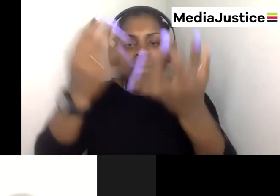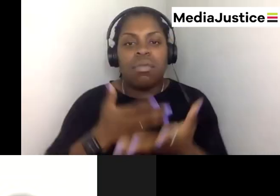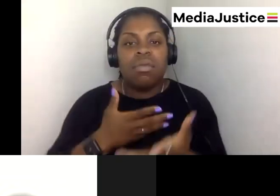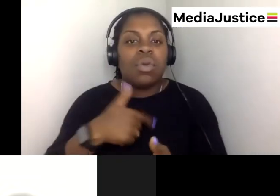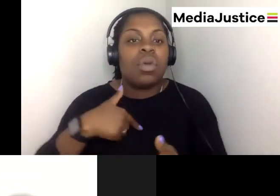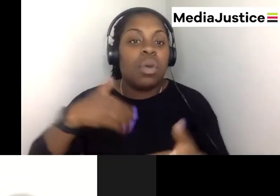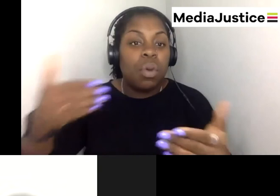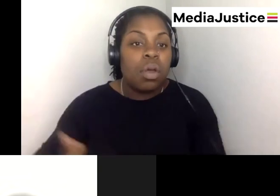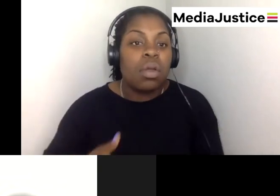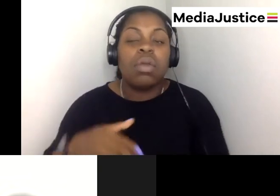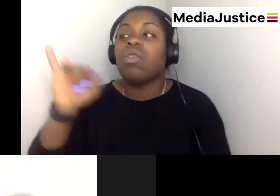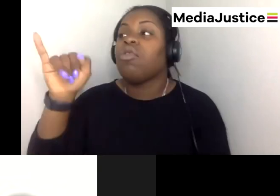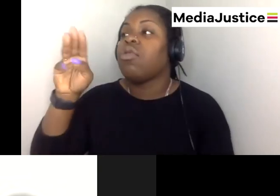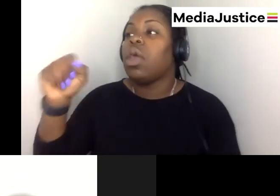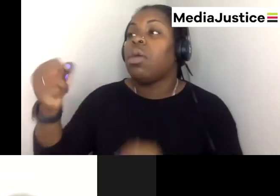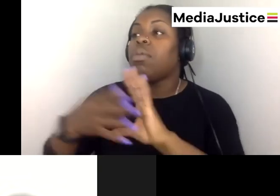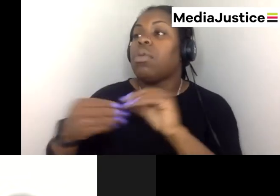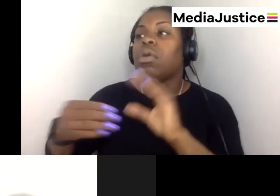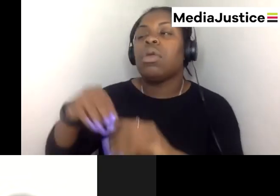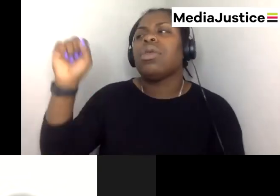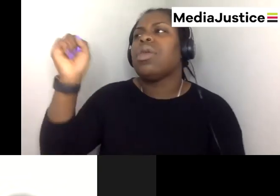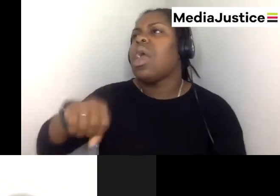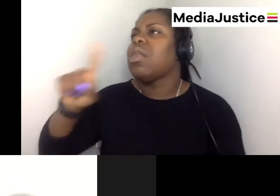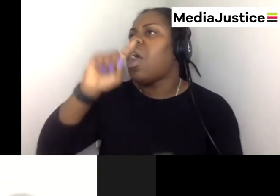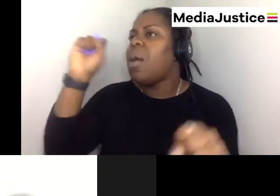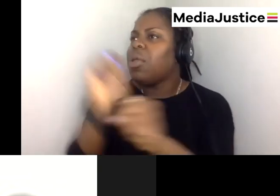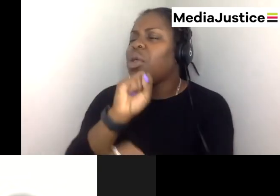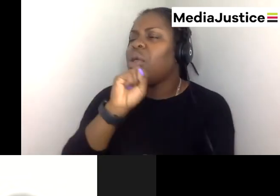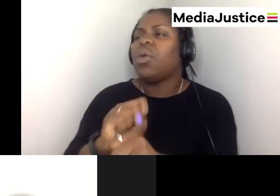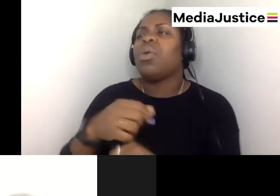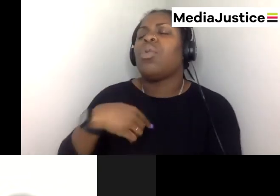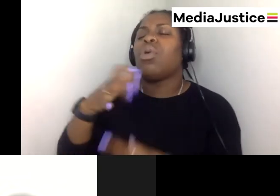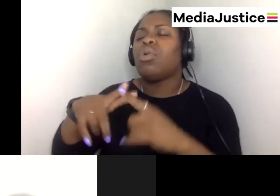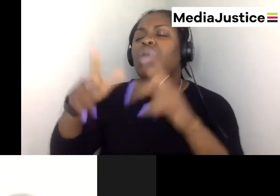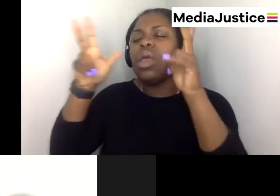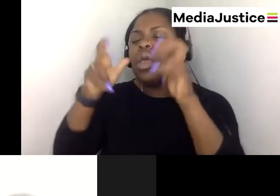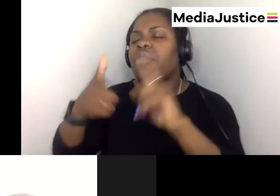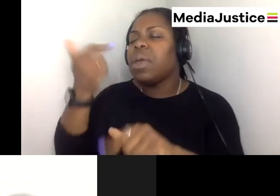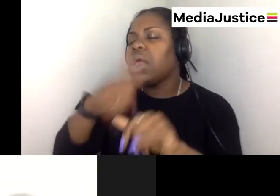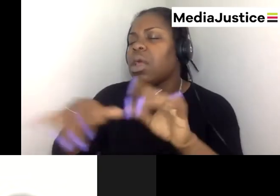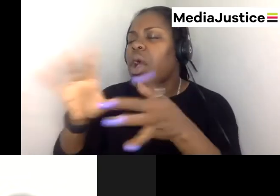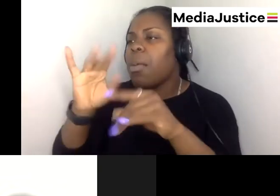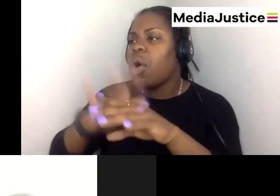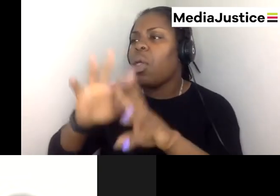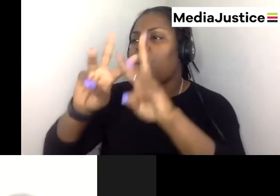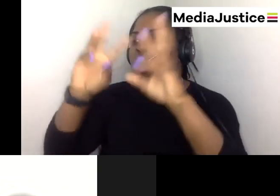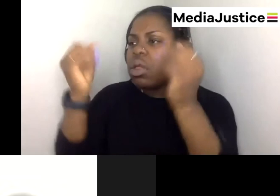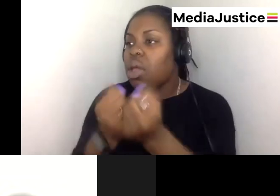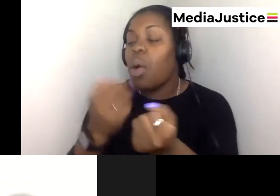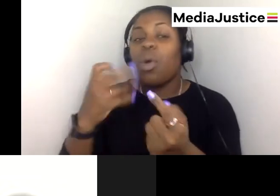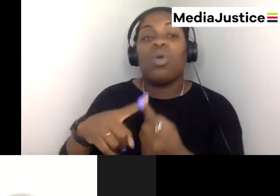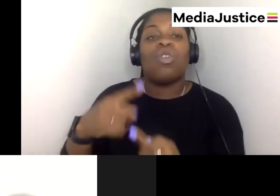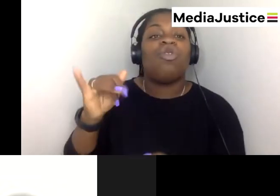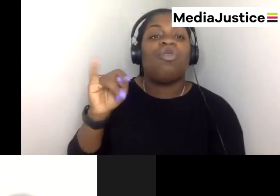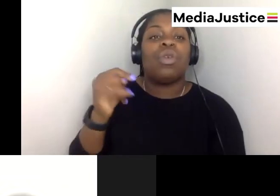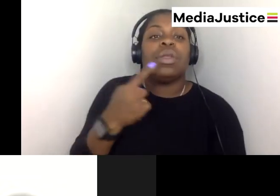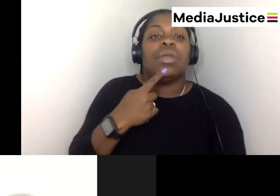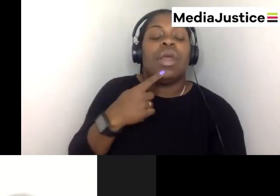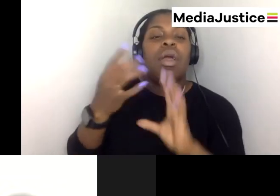Absolutely. We'd love to hear from you. Any comments on the workshop? And I want to just say that we are